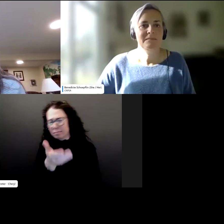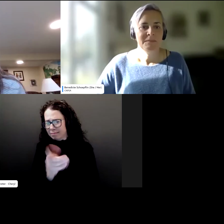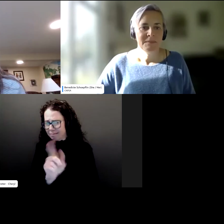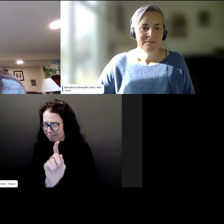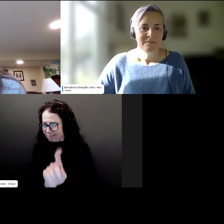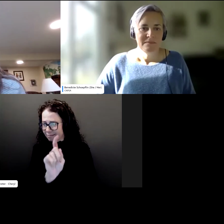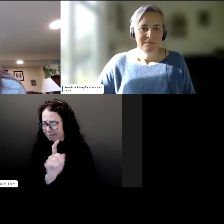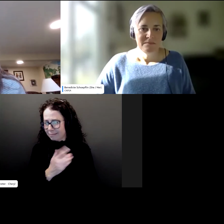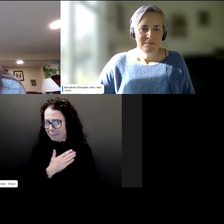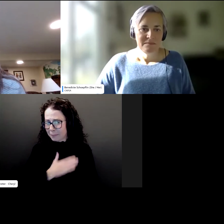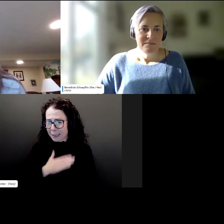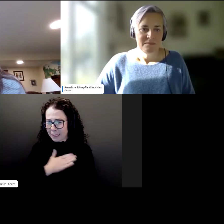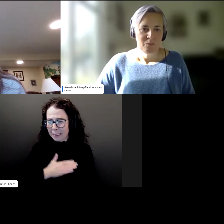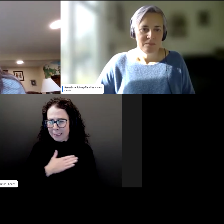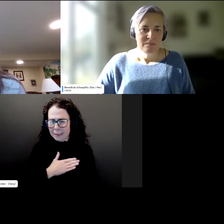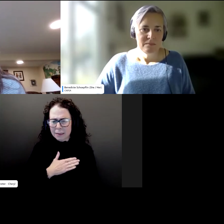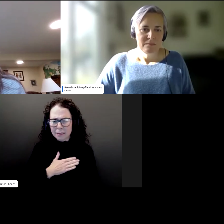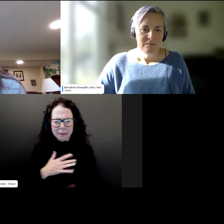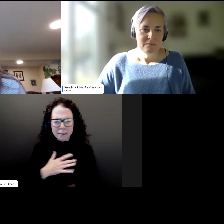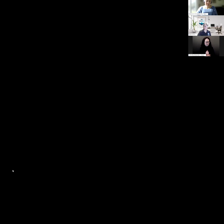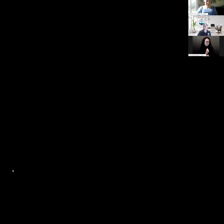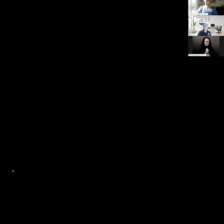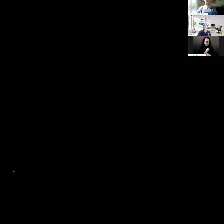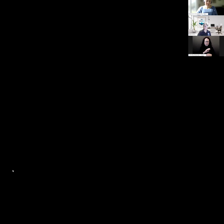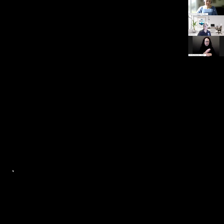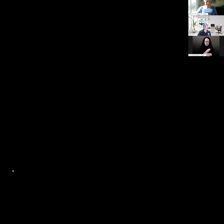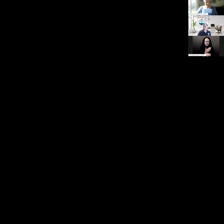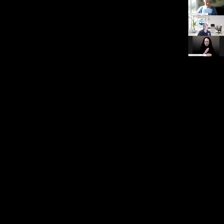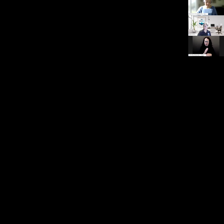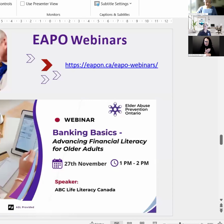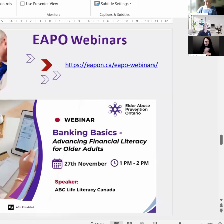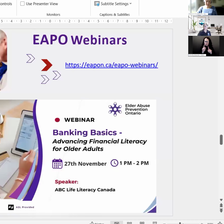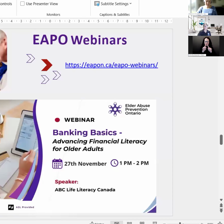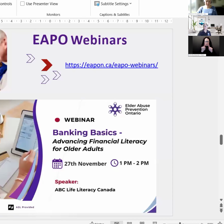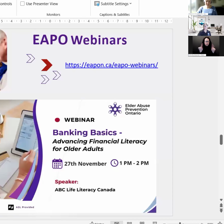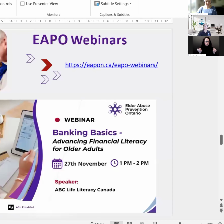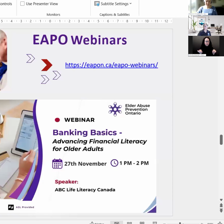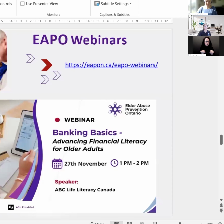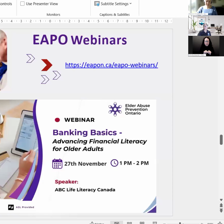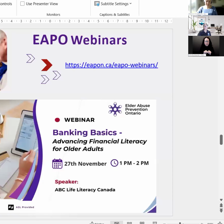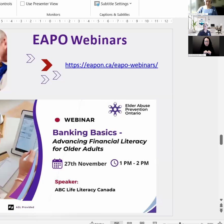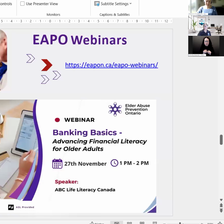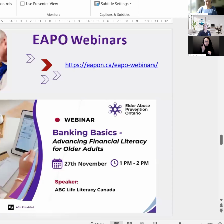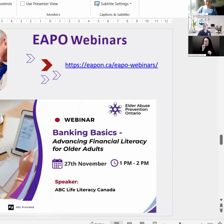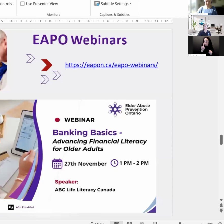my screen though, because we do have a couple other webinars that are coming up